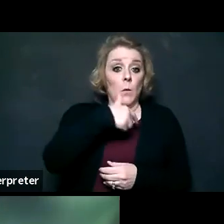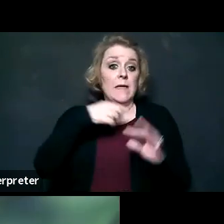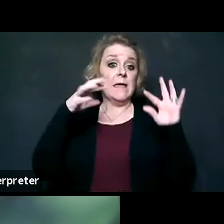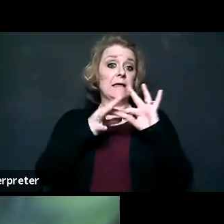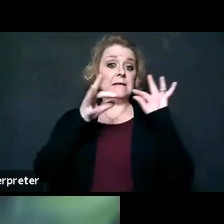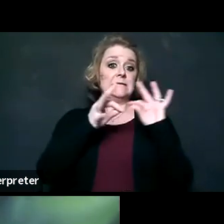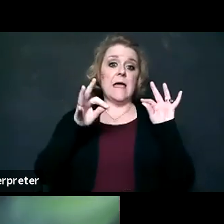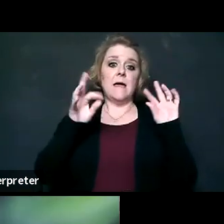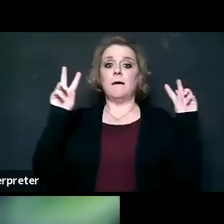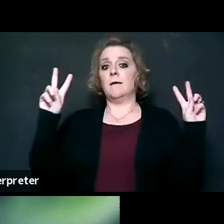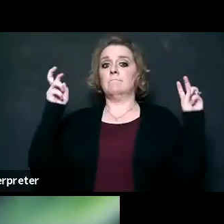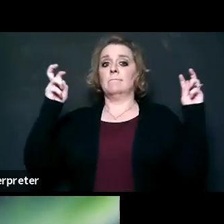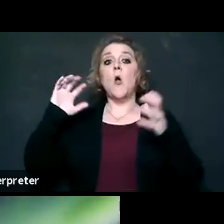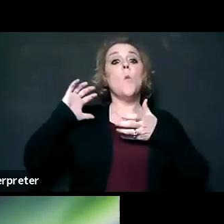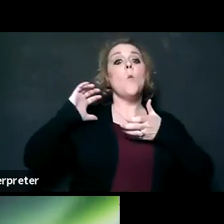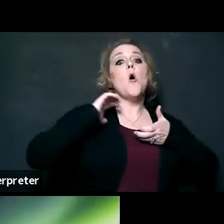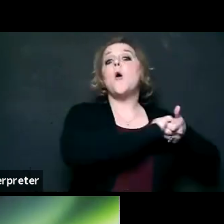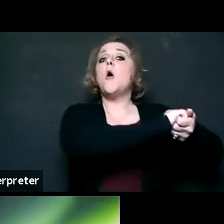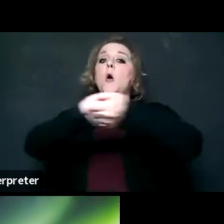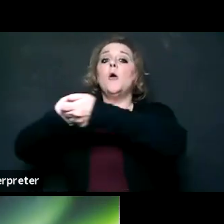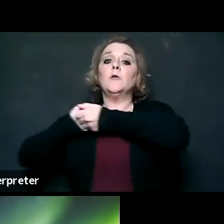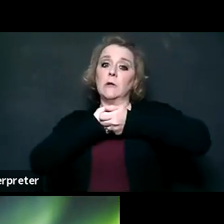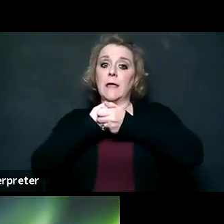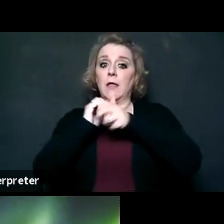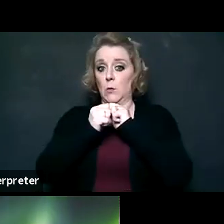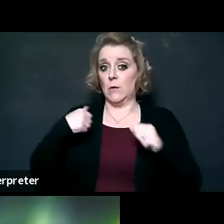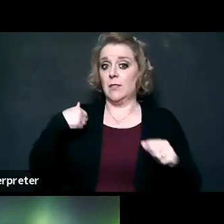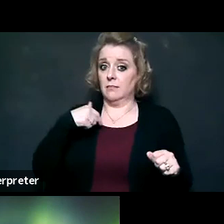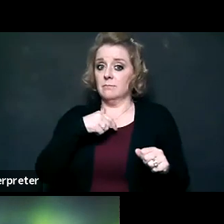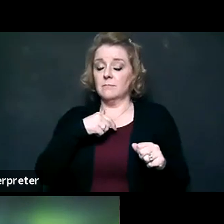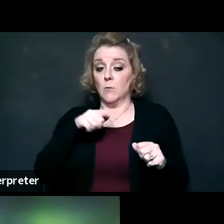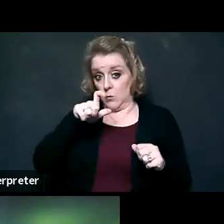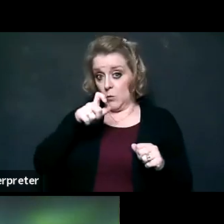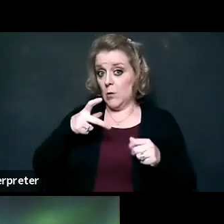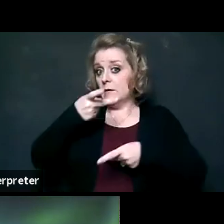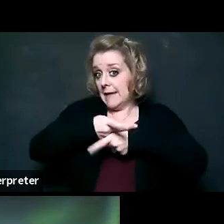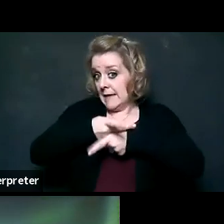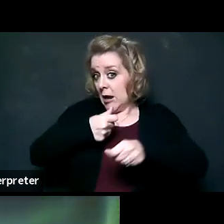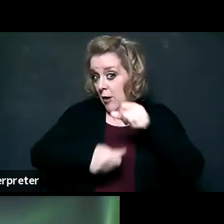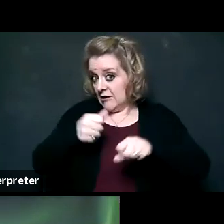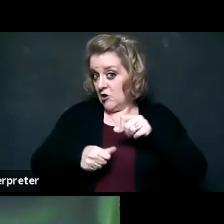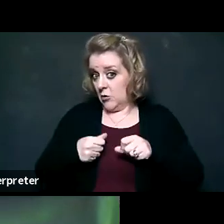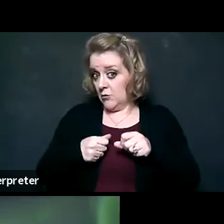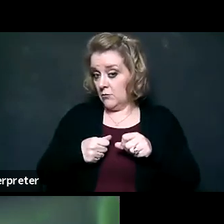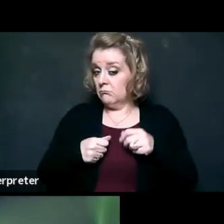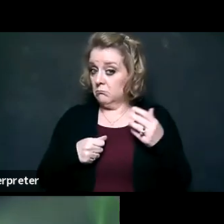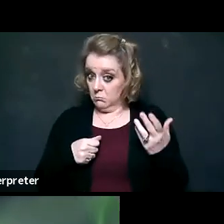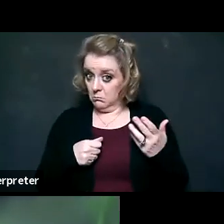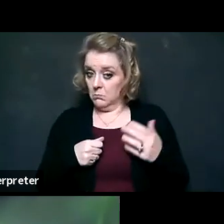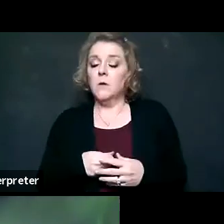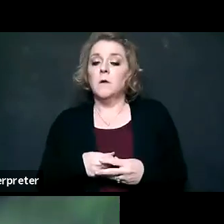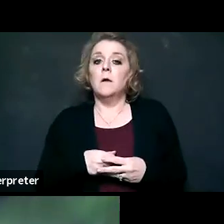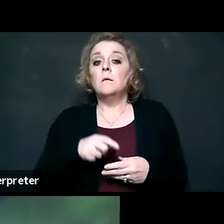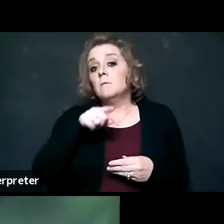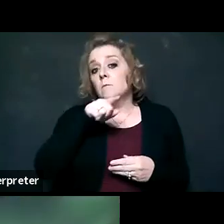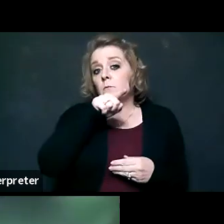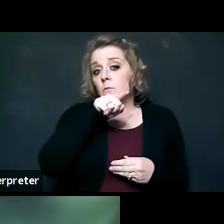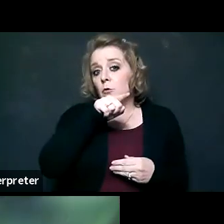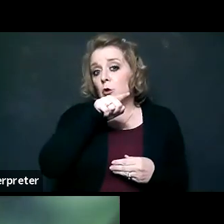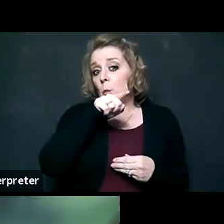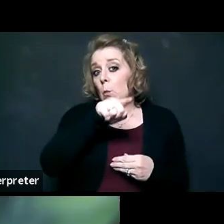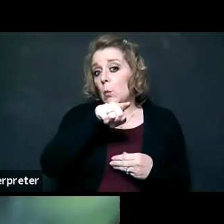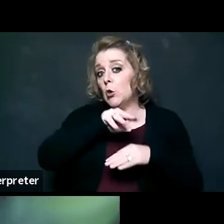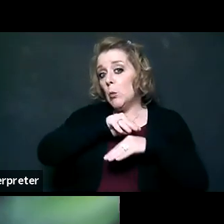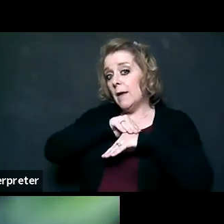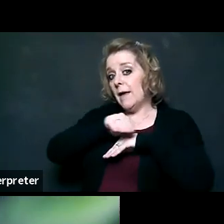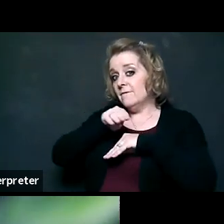together in this. So that means we're all looking out for each other. Would you advise people in general